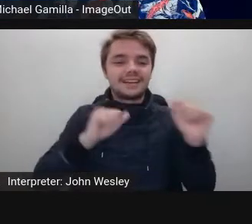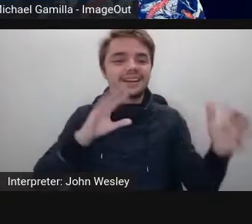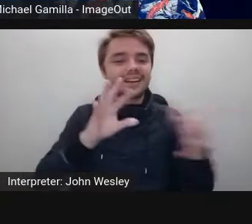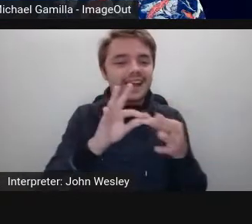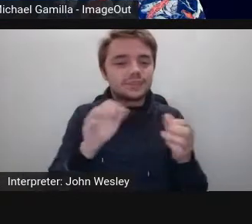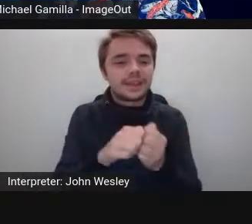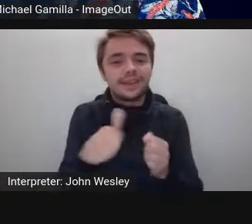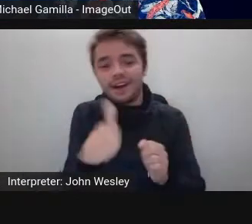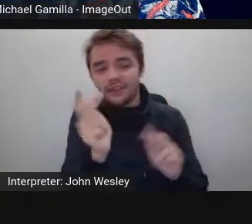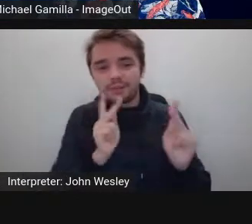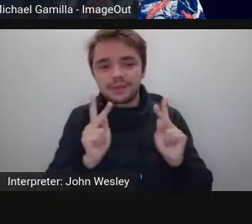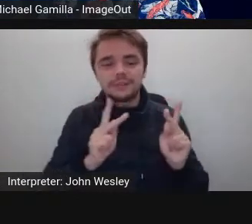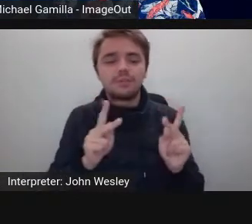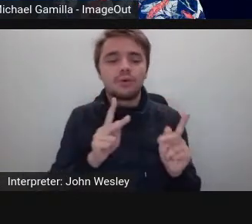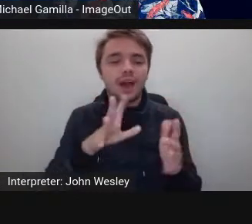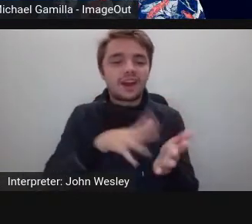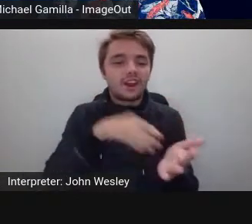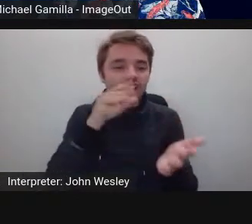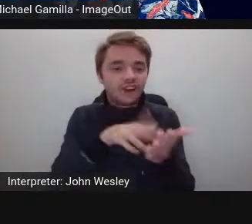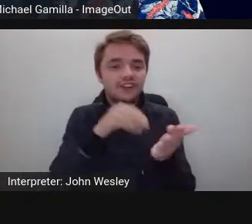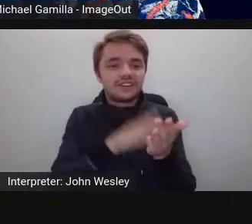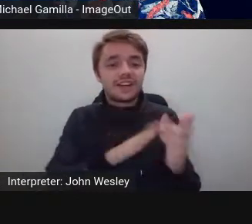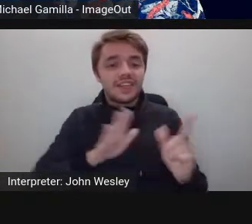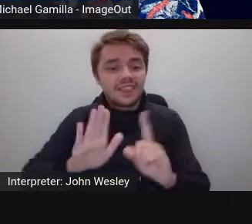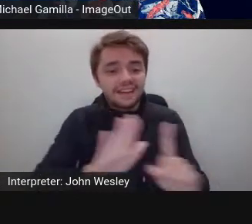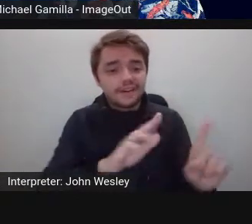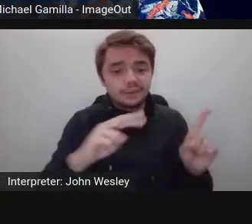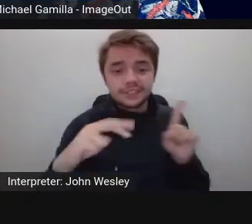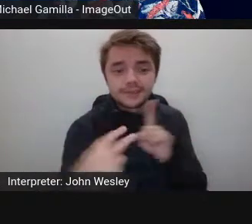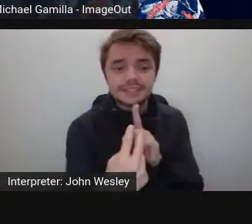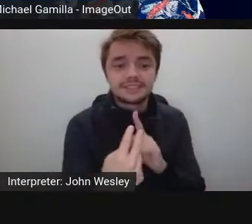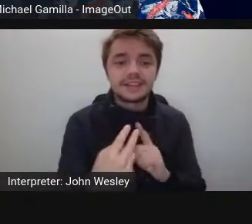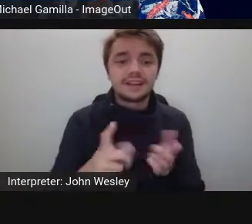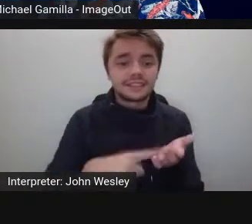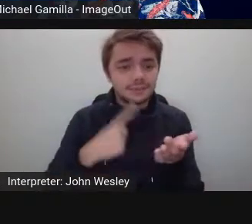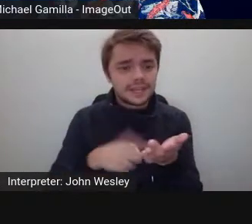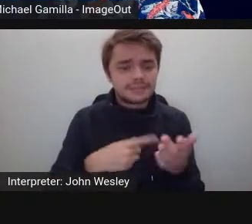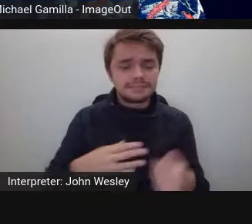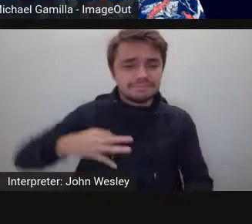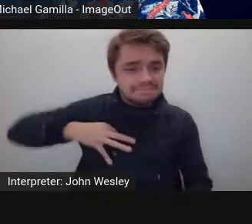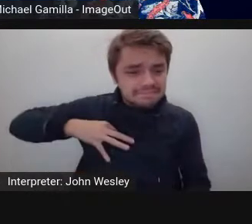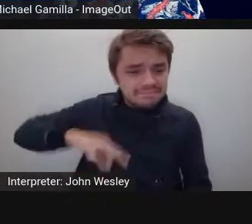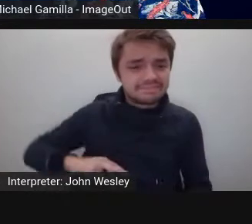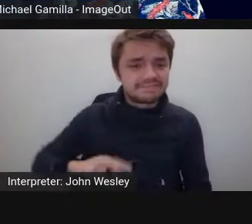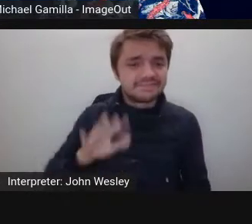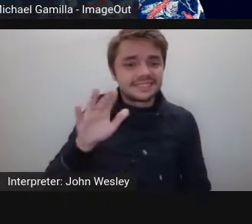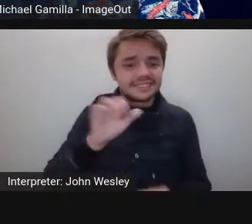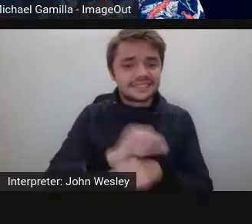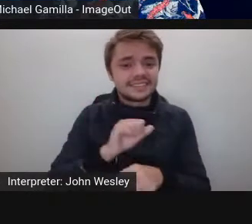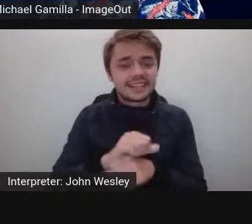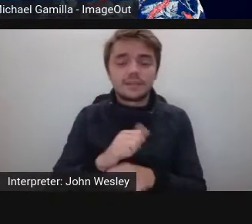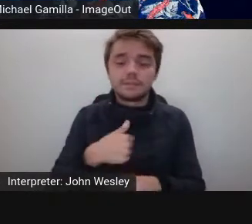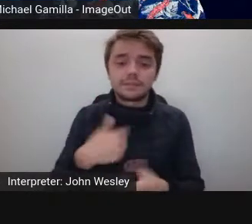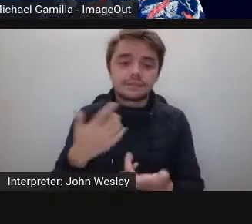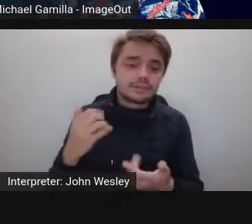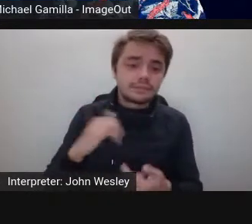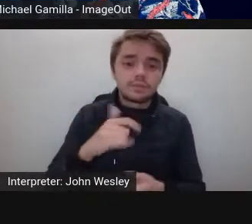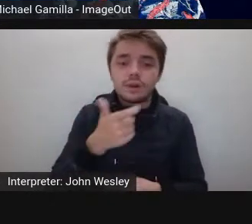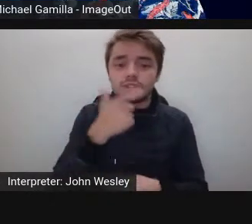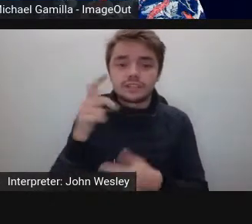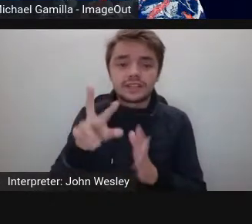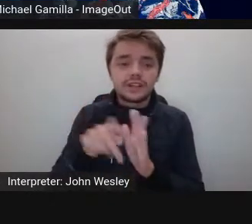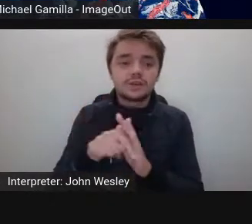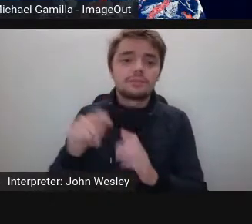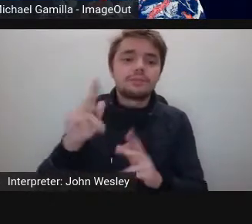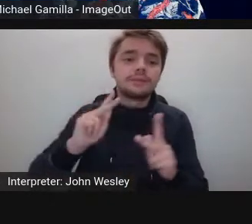other realities. And it's nice. Sometimes I watch videos when some people are speaking in Spanish in the